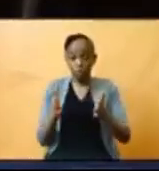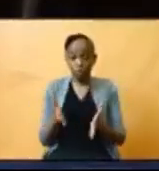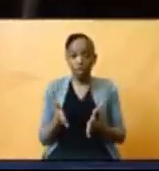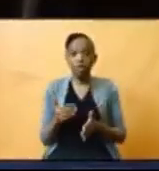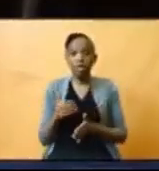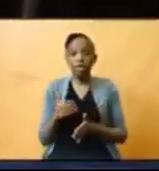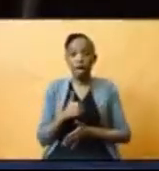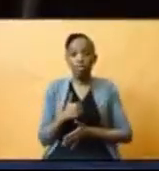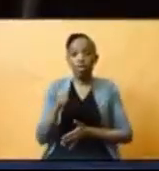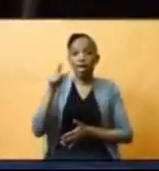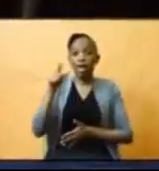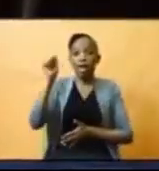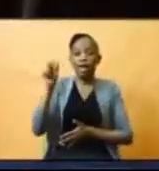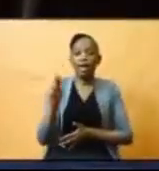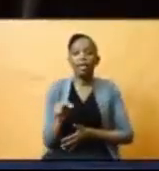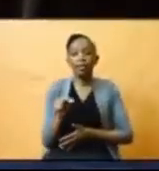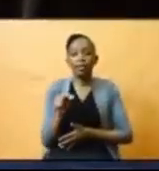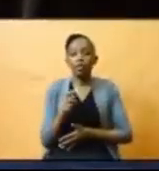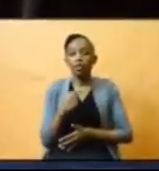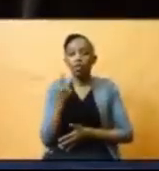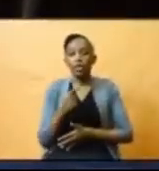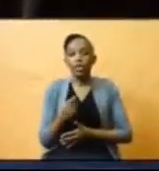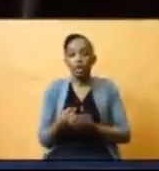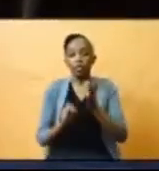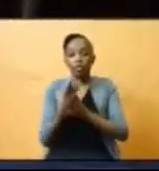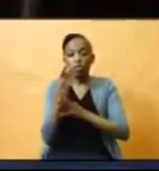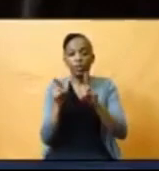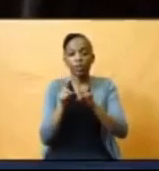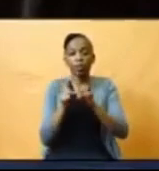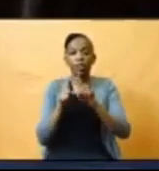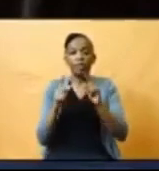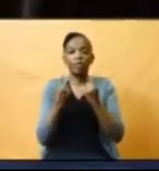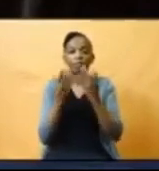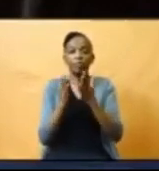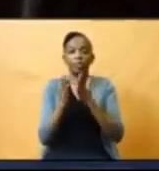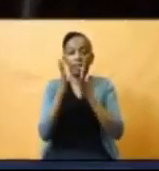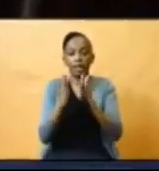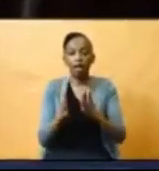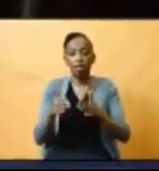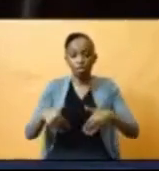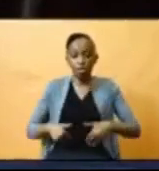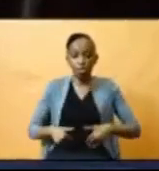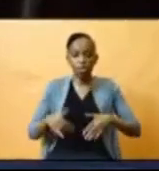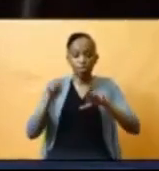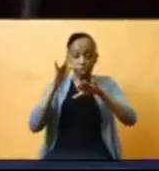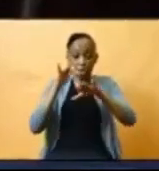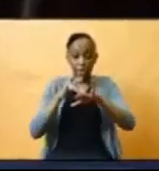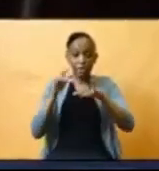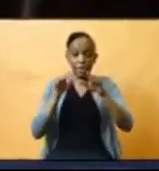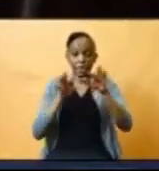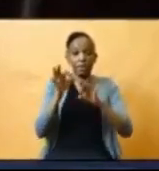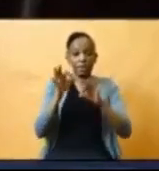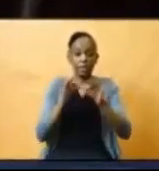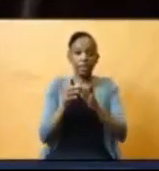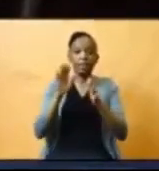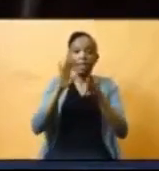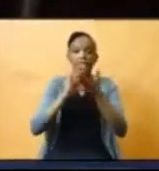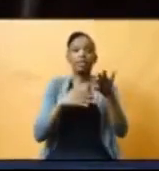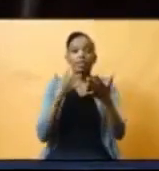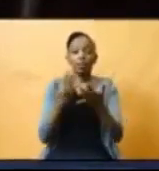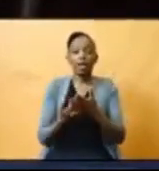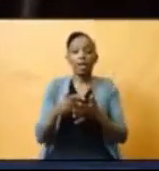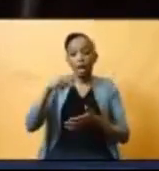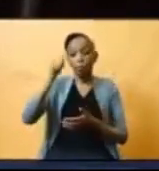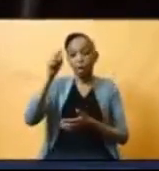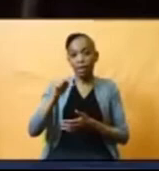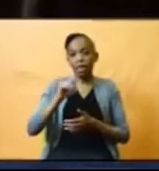Mr. Allan Murangira, who's a co-founder and team leader of Youth for Tax Justice Network, a